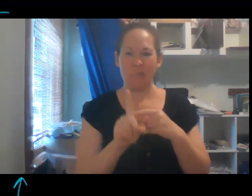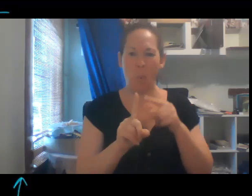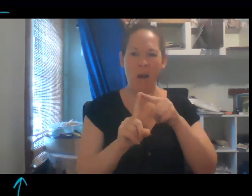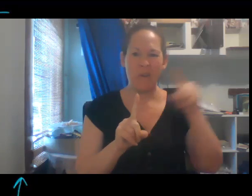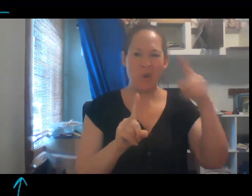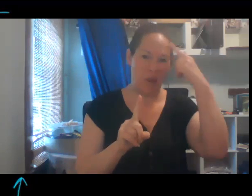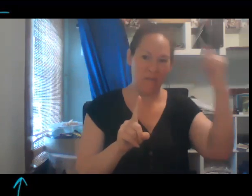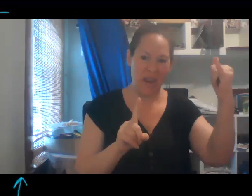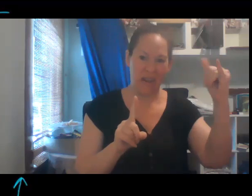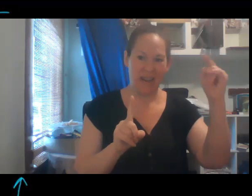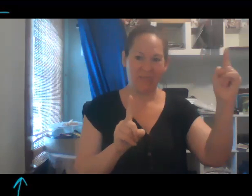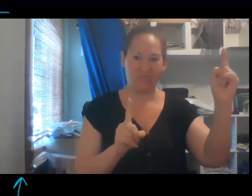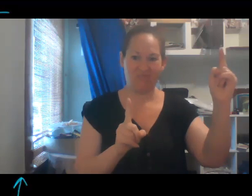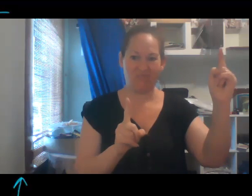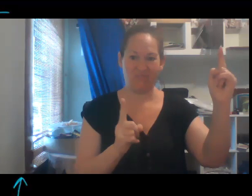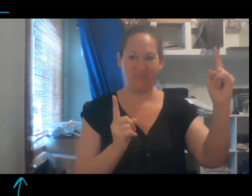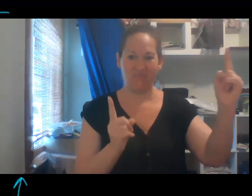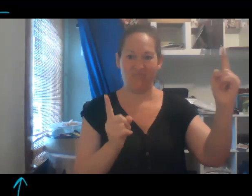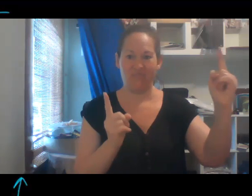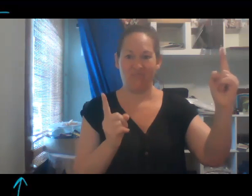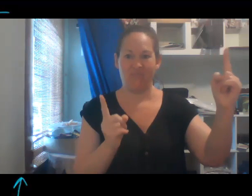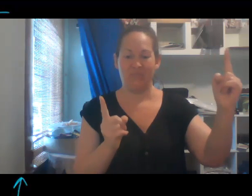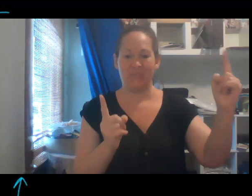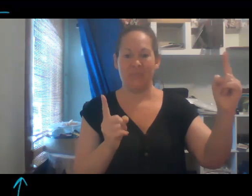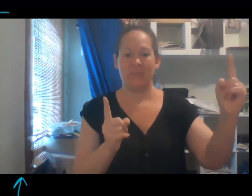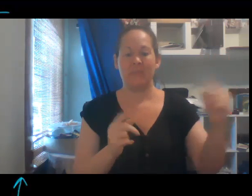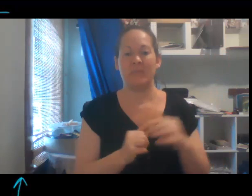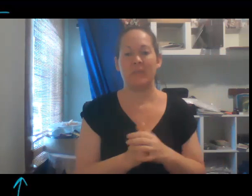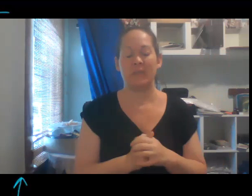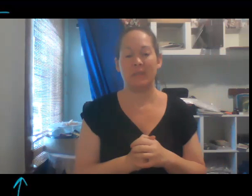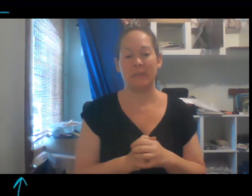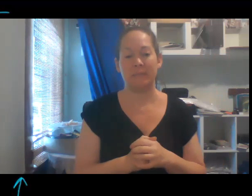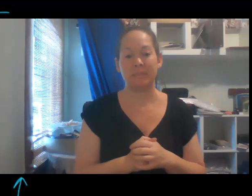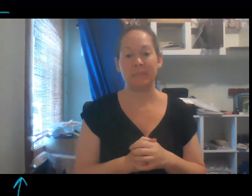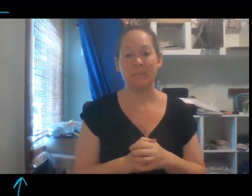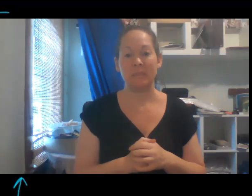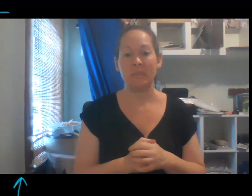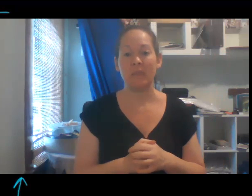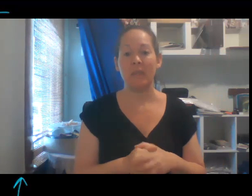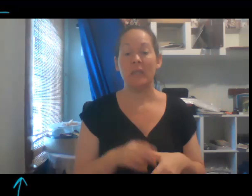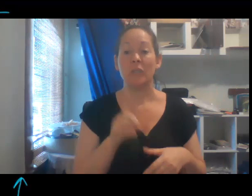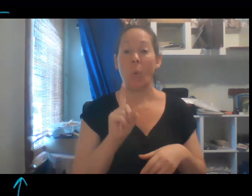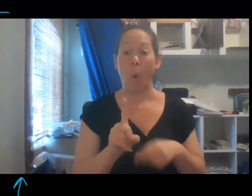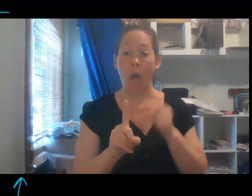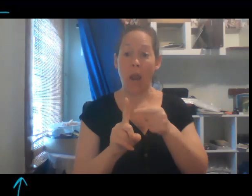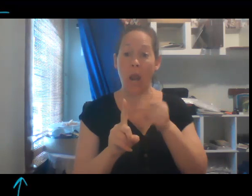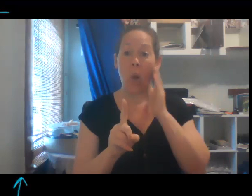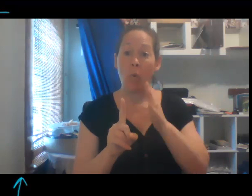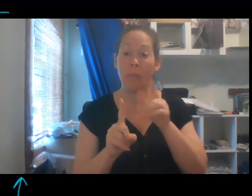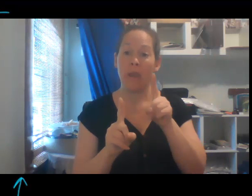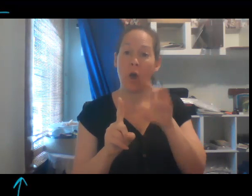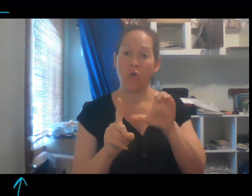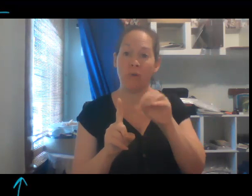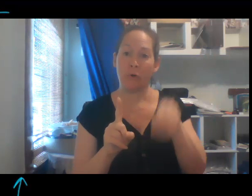think of 1 as equivalent to 100% of the stuff. And 2 would be 200%,